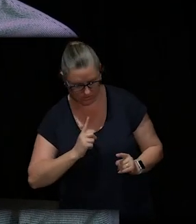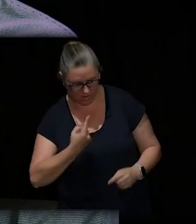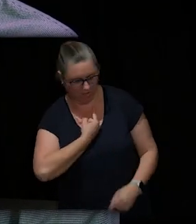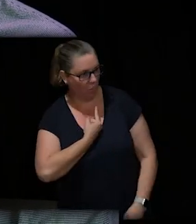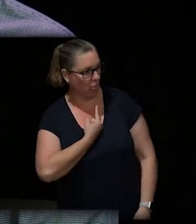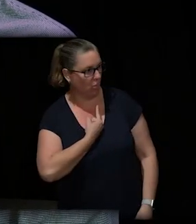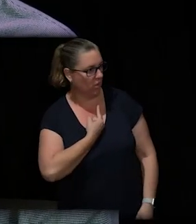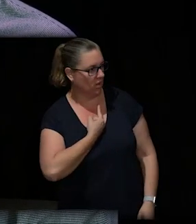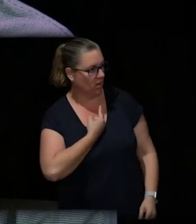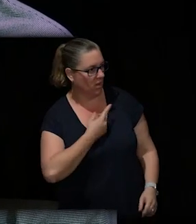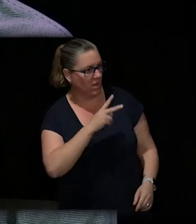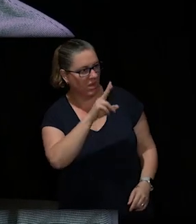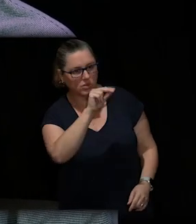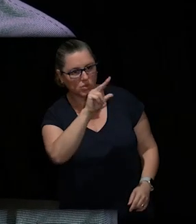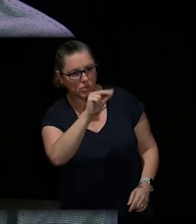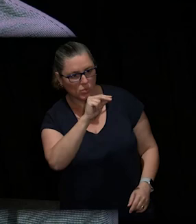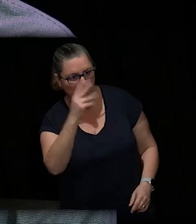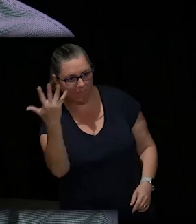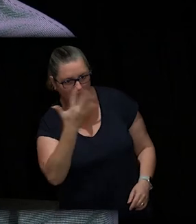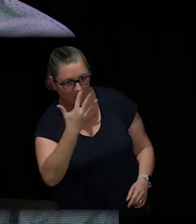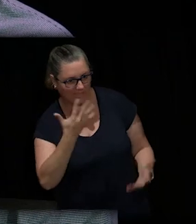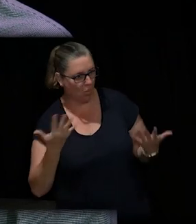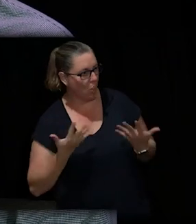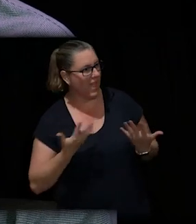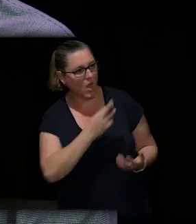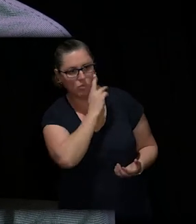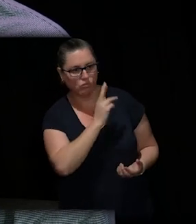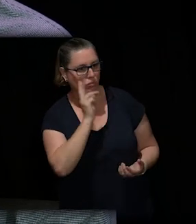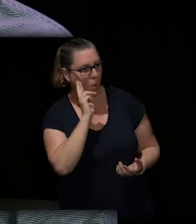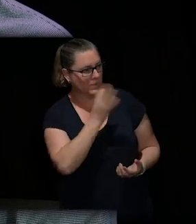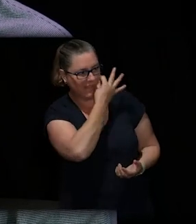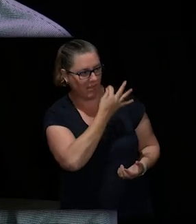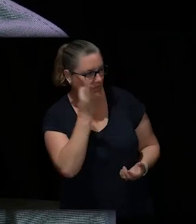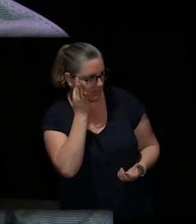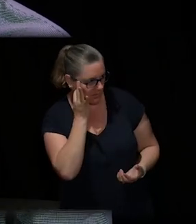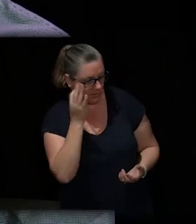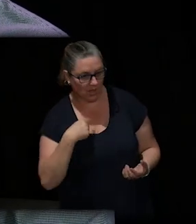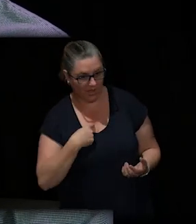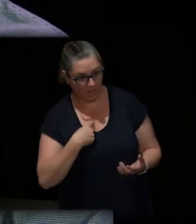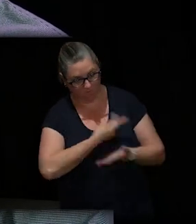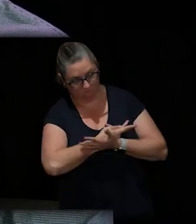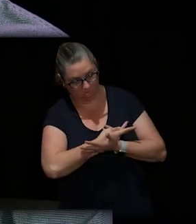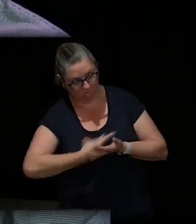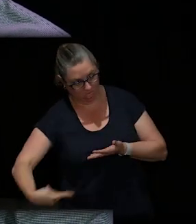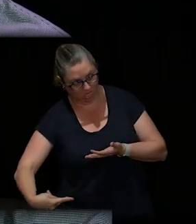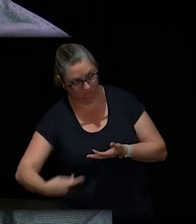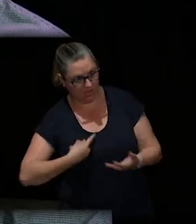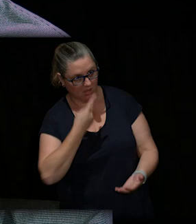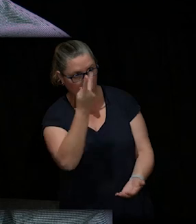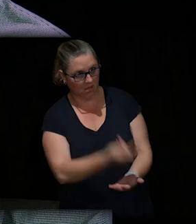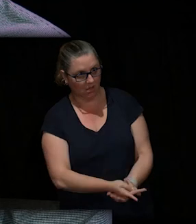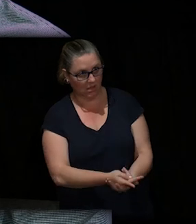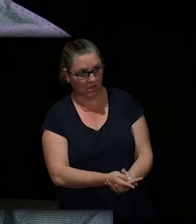12:15 in the morning in the Rose Garden, basically not passed out, but close to just passed out, just on the ground, not knowing what